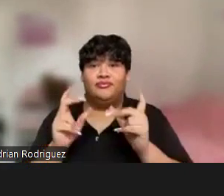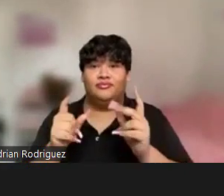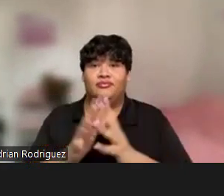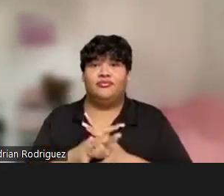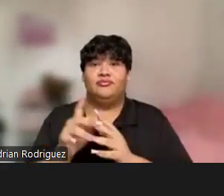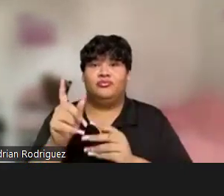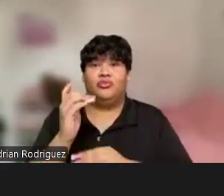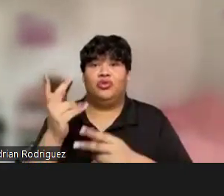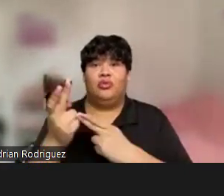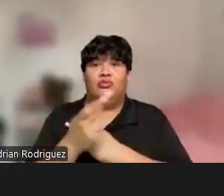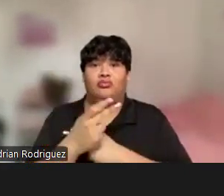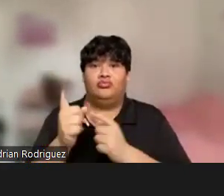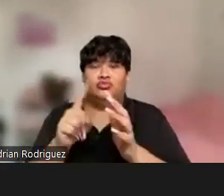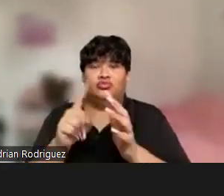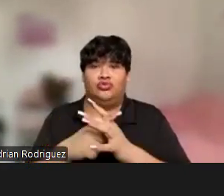break slide.